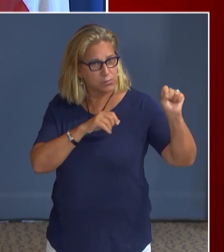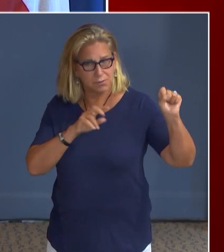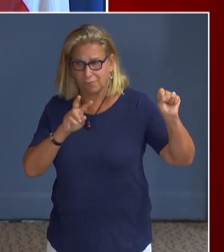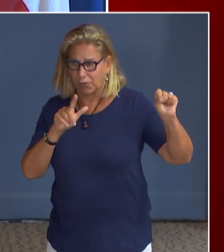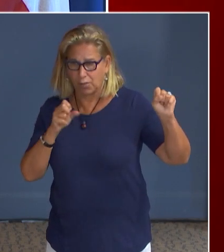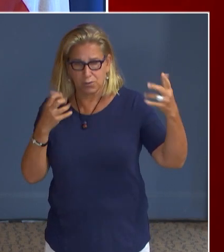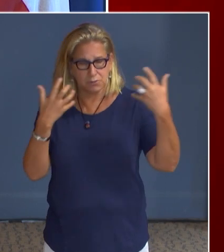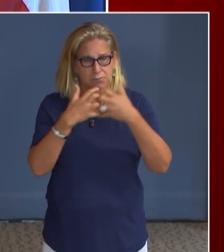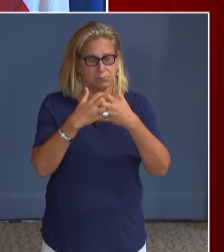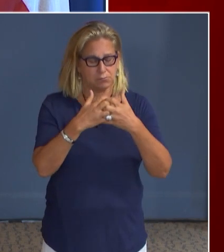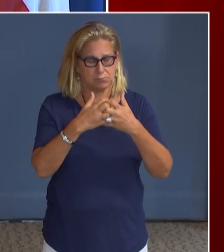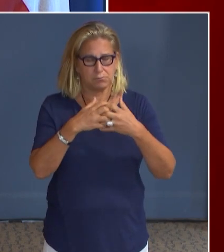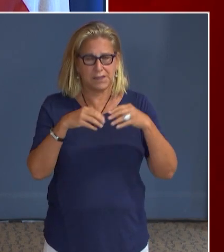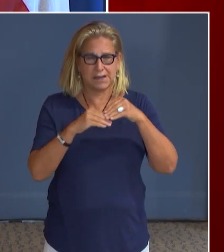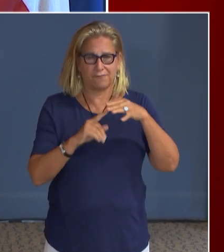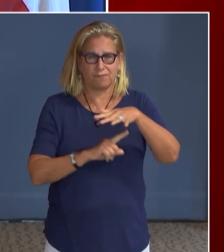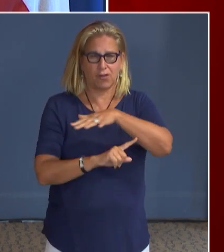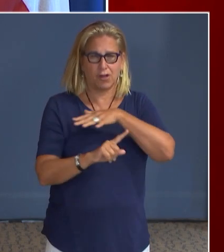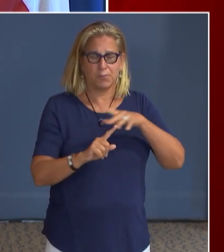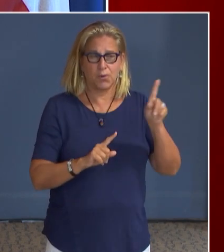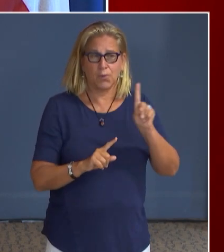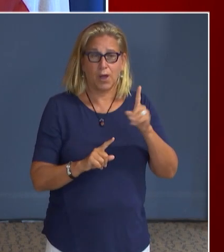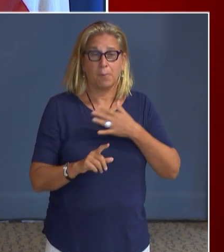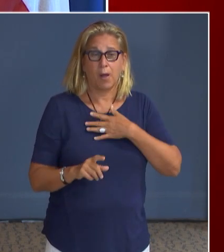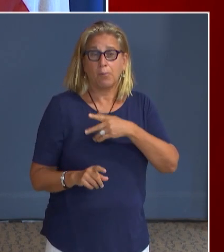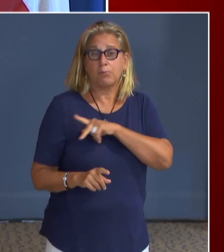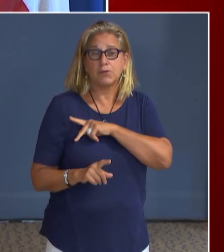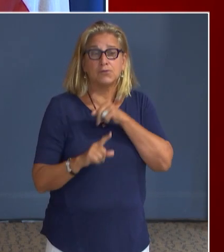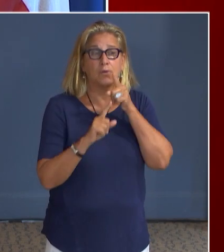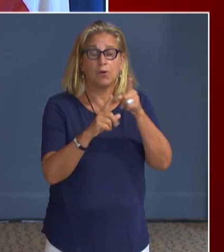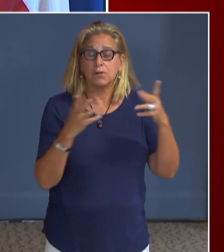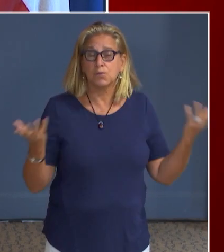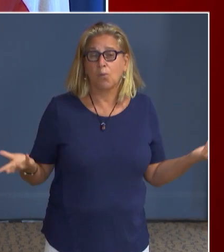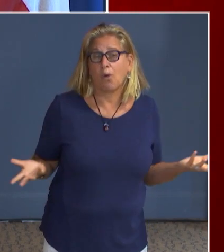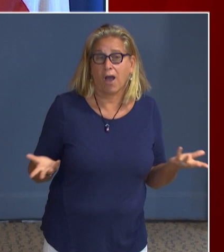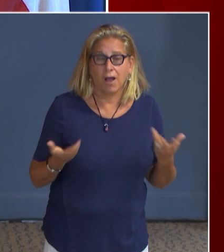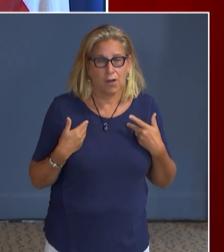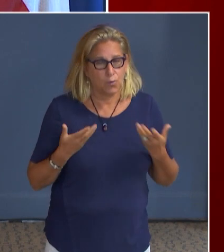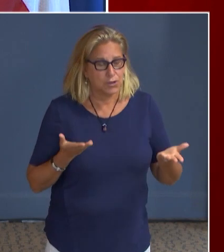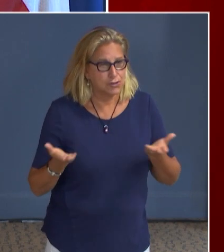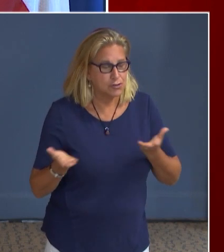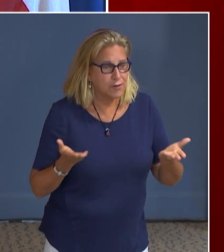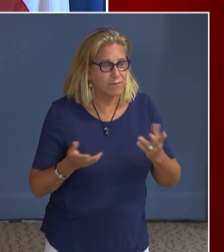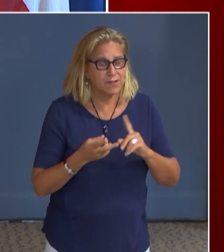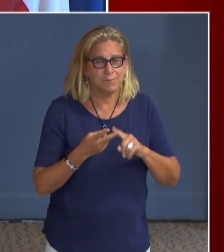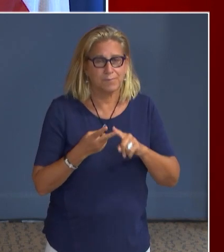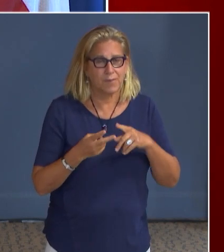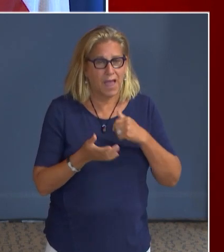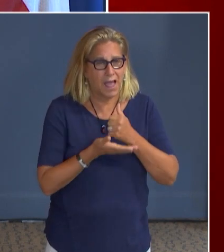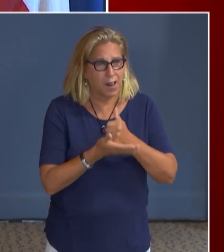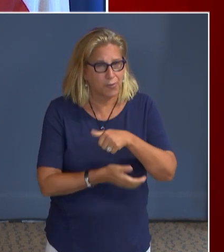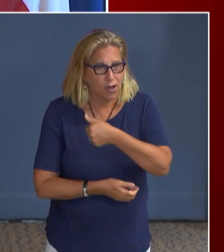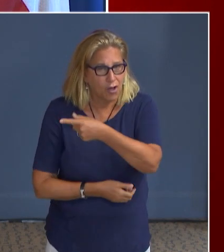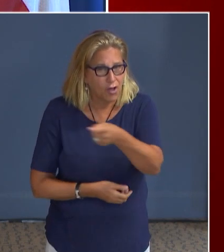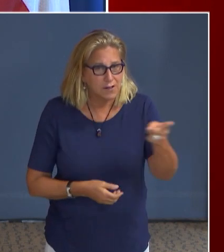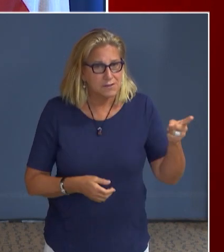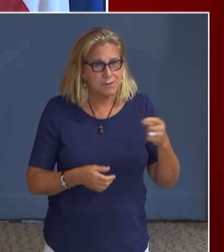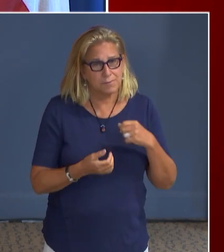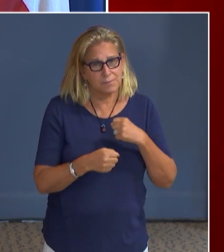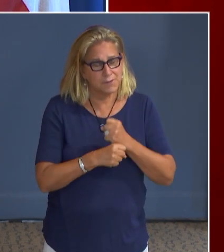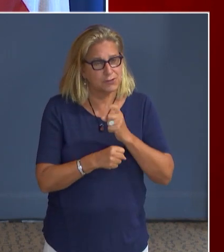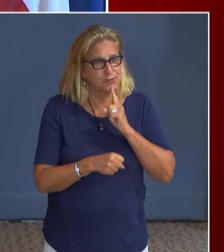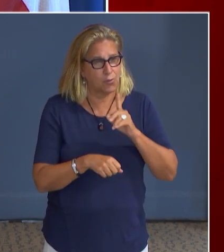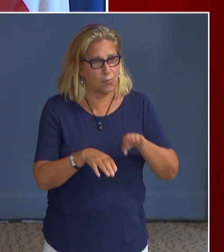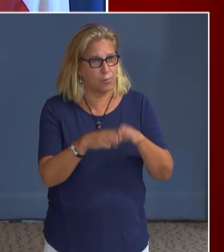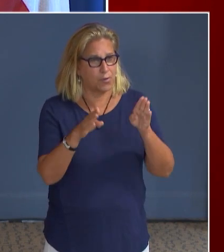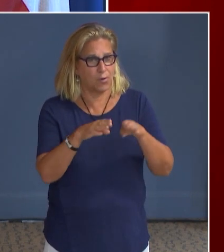is to serve, help others, be an advocate and a trailblazer to the opportunities that I wish I